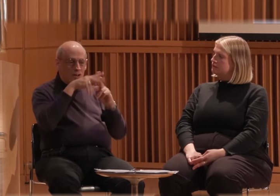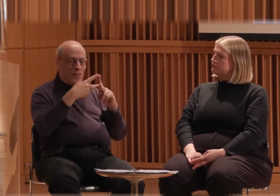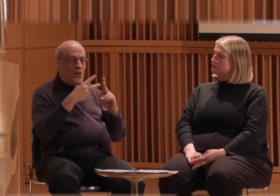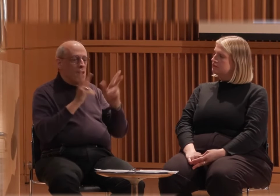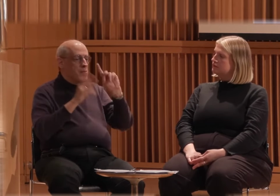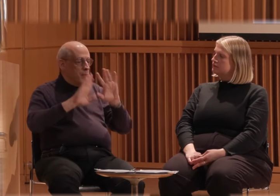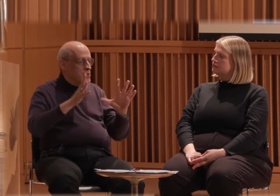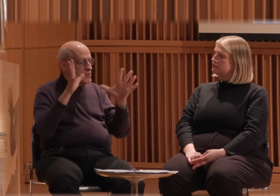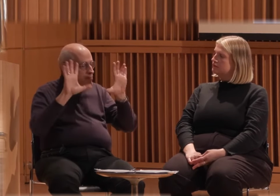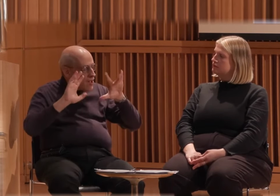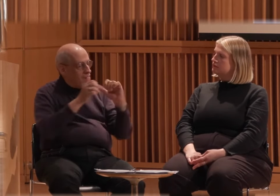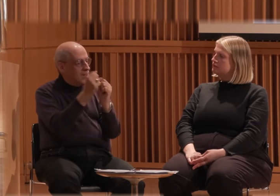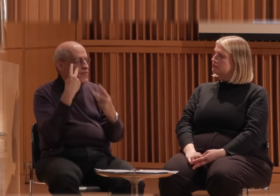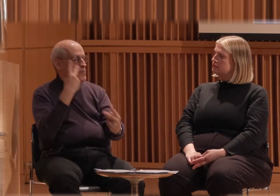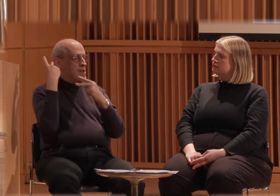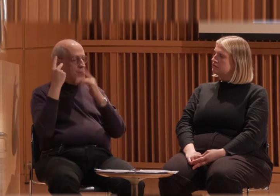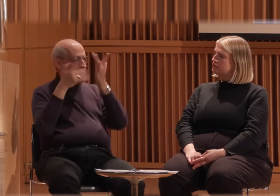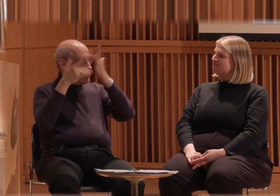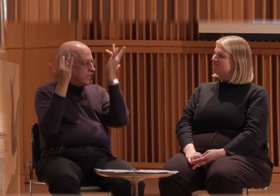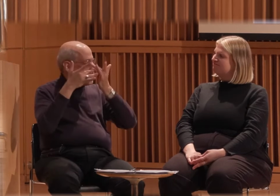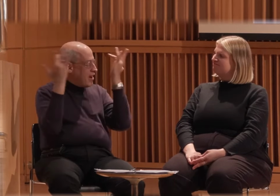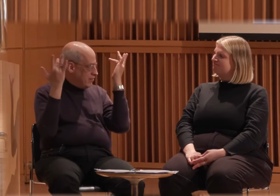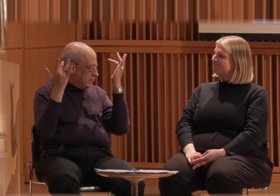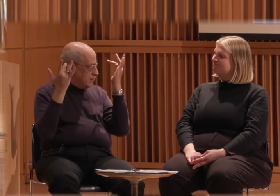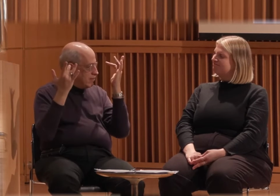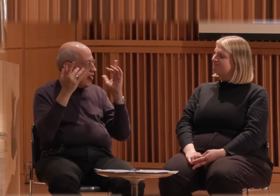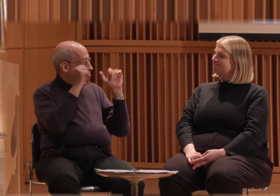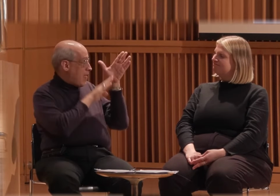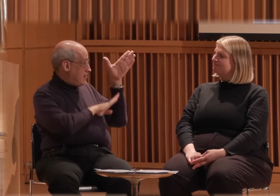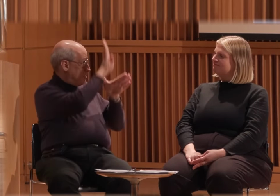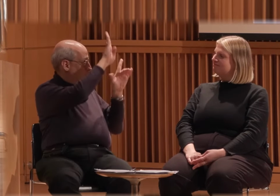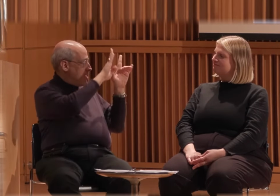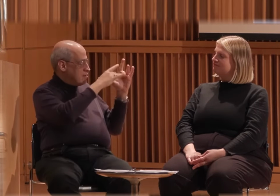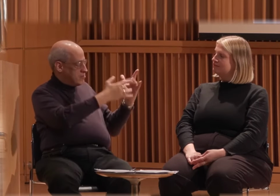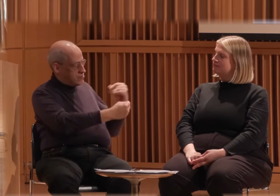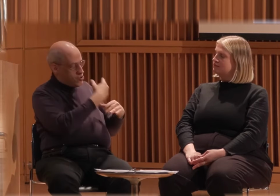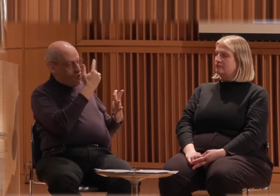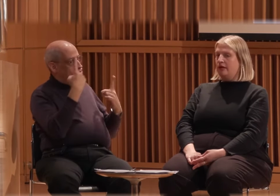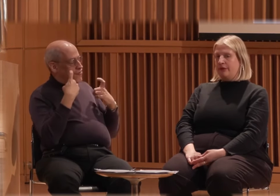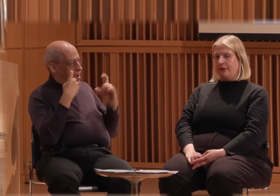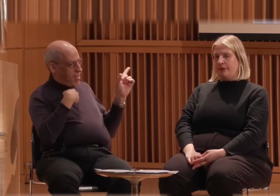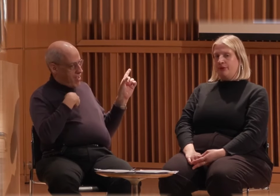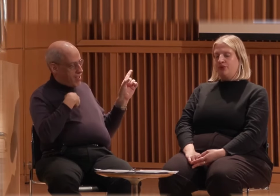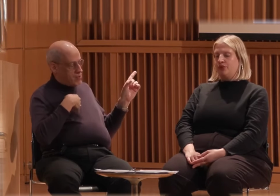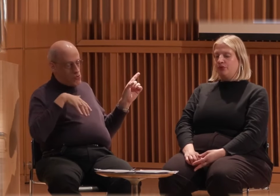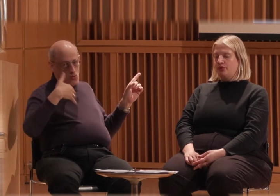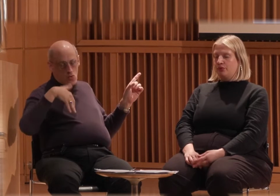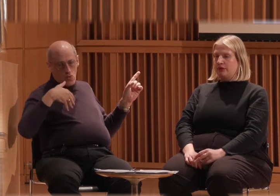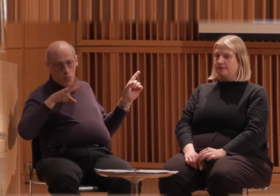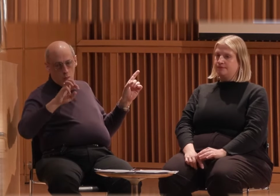memory, collective memory, and forgetting. And that spike actually made me cry, because I was like, wow,